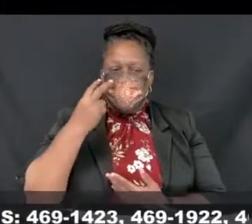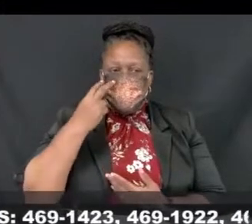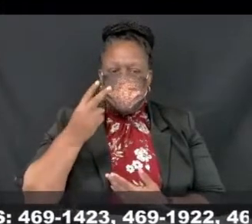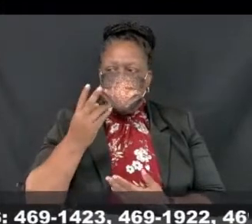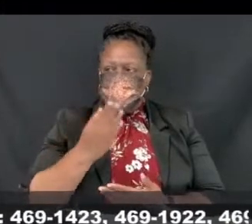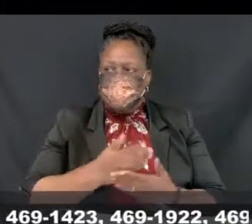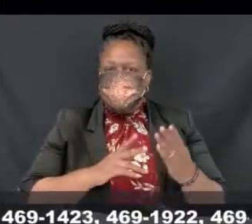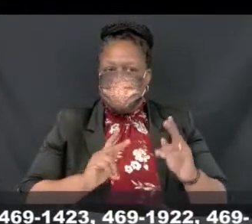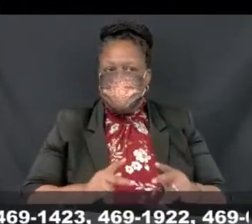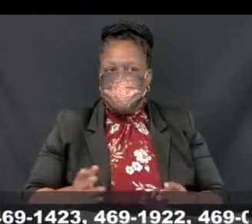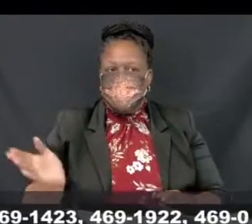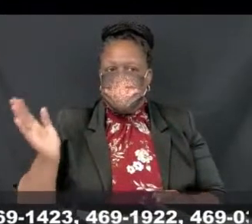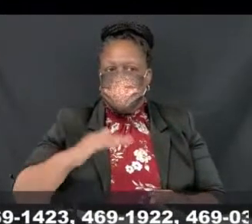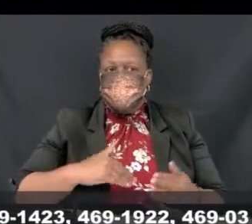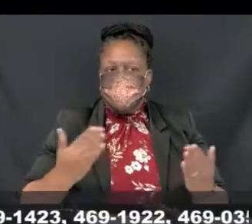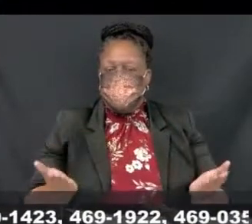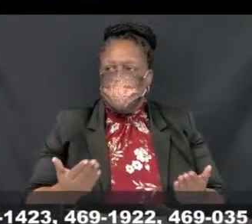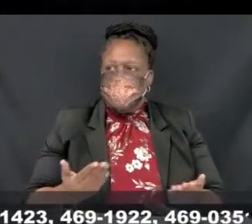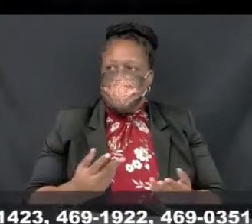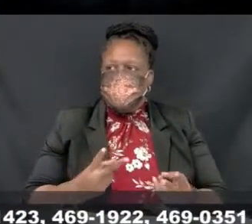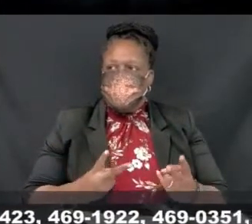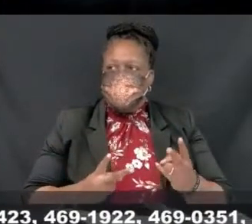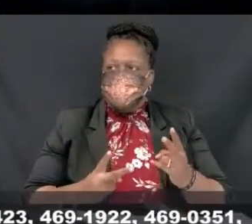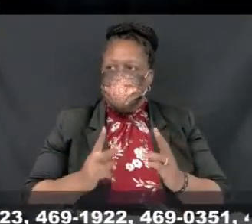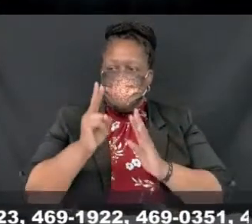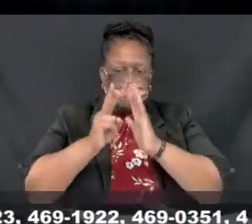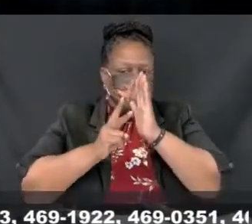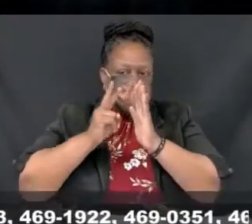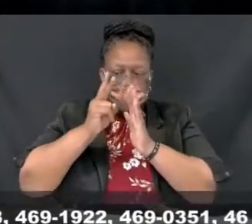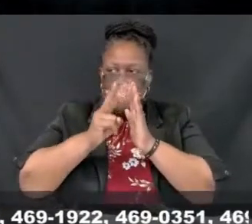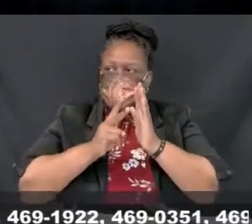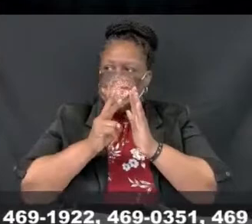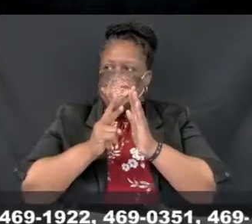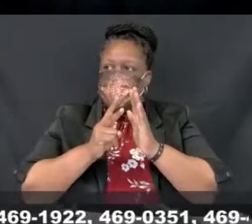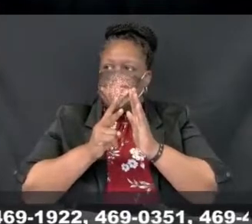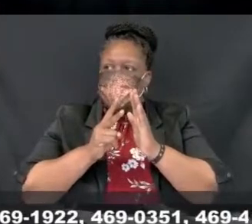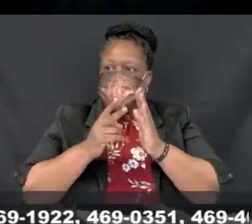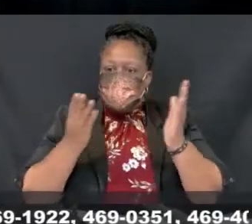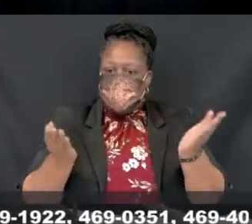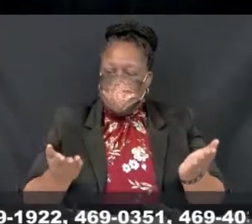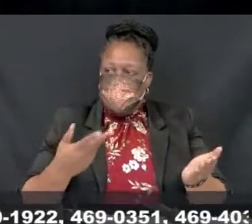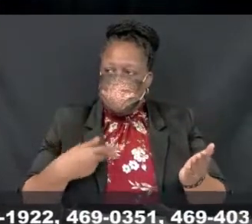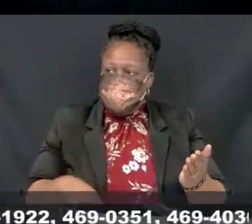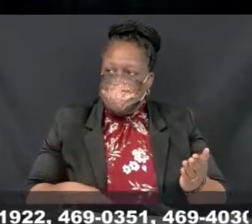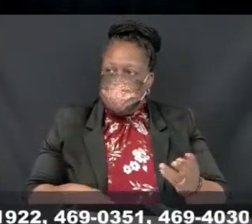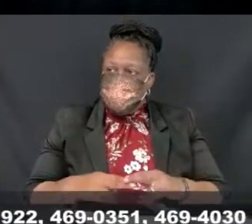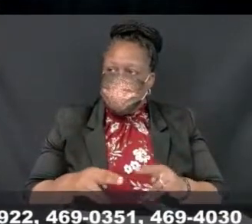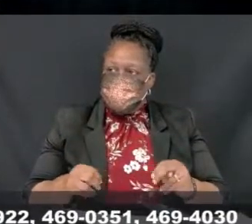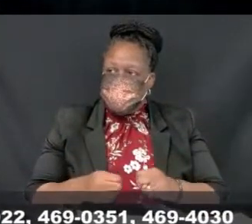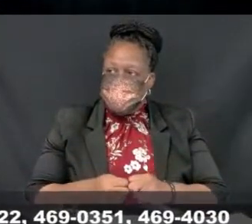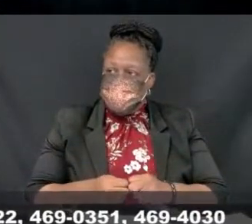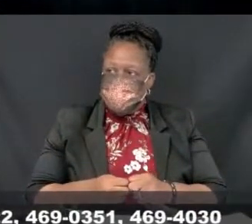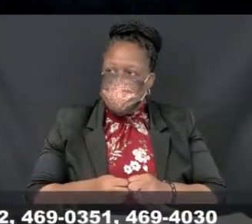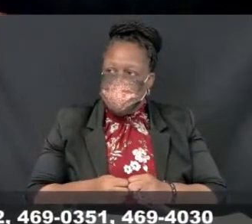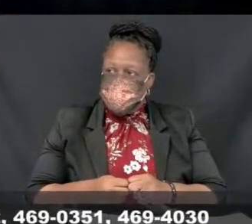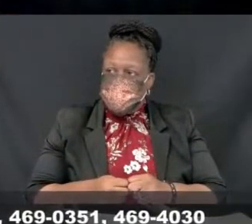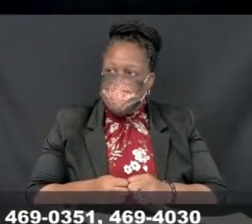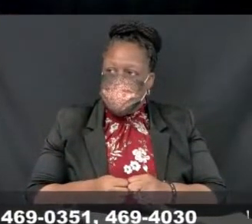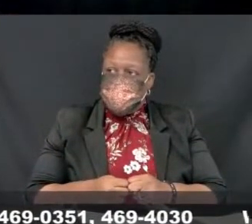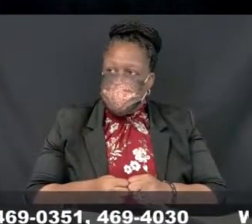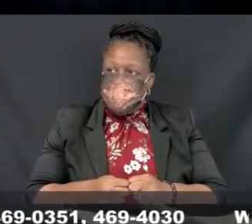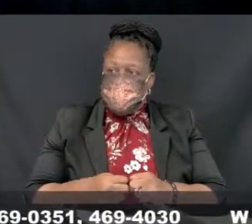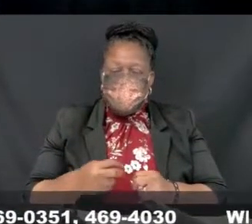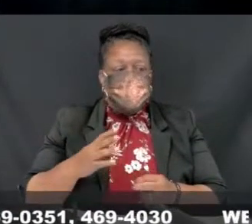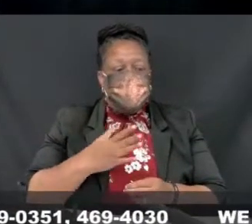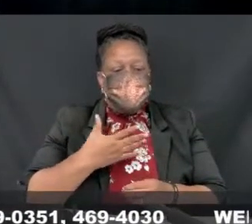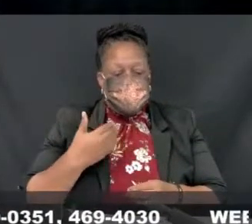the series actually playing out. I was happy, I was proud to see St. Kitts being displayed. You would have seen Christoph